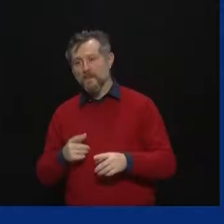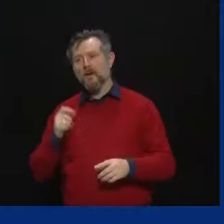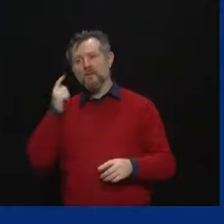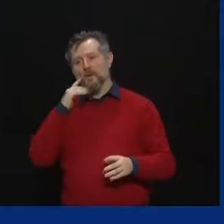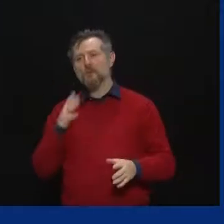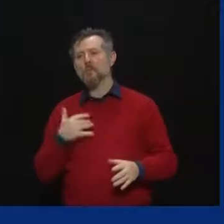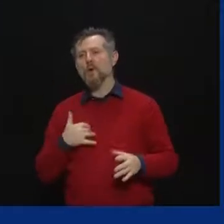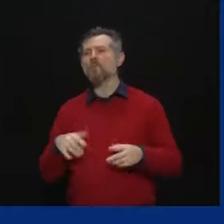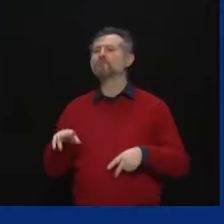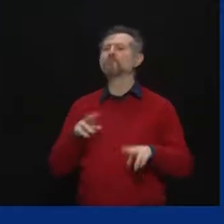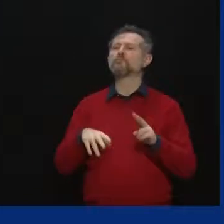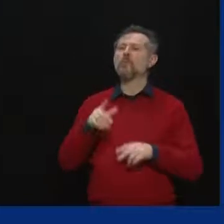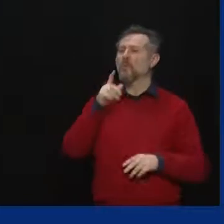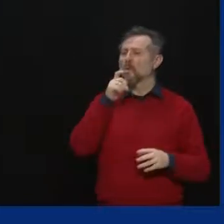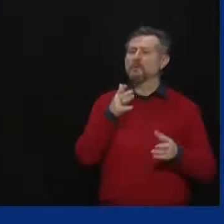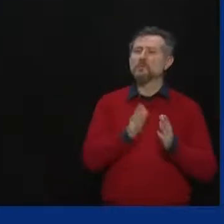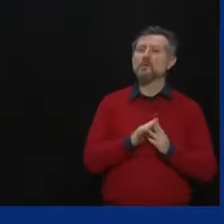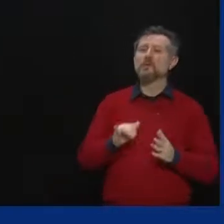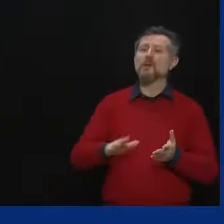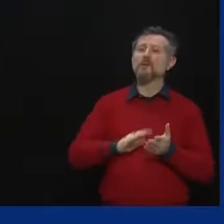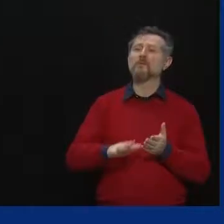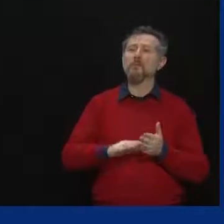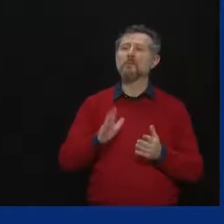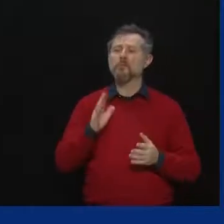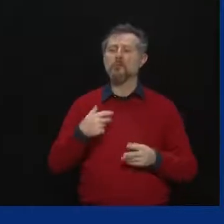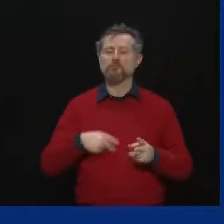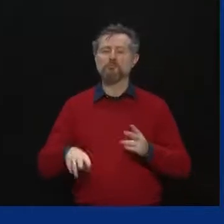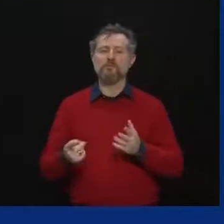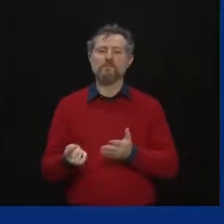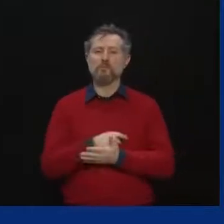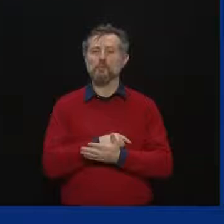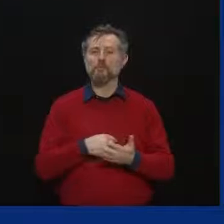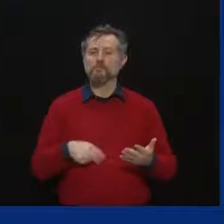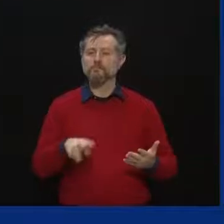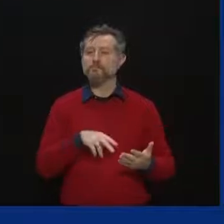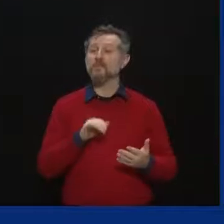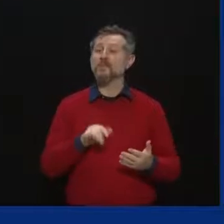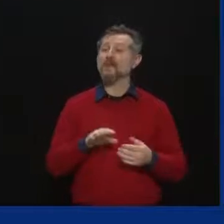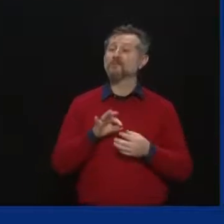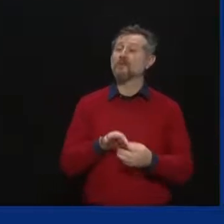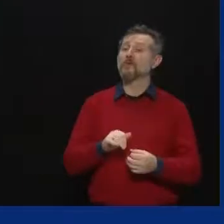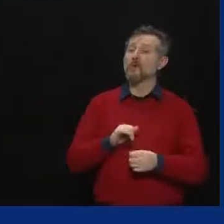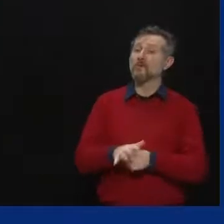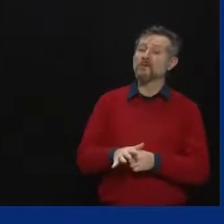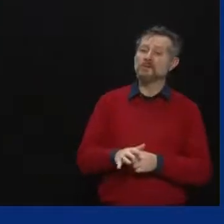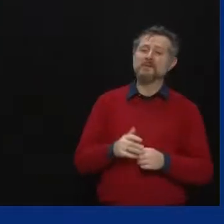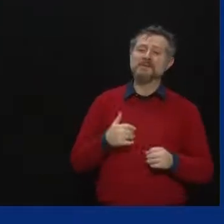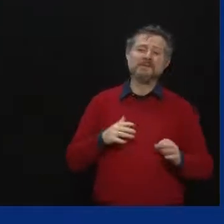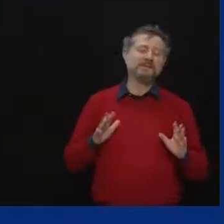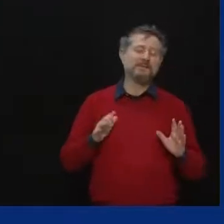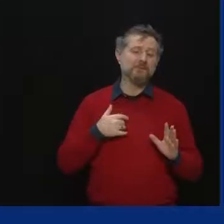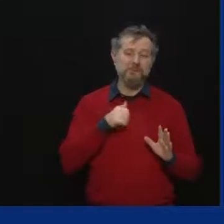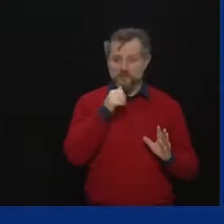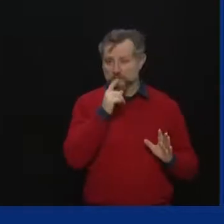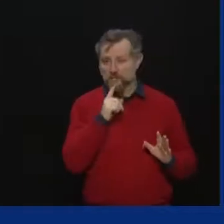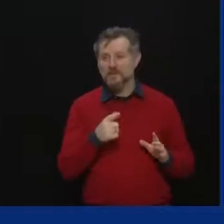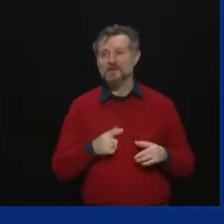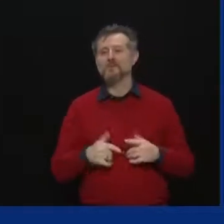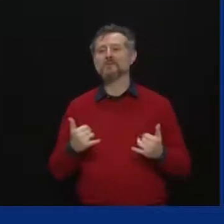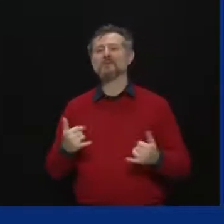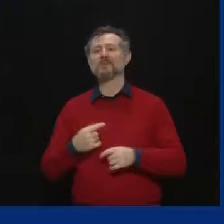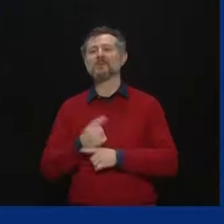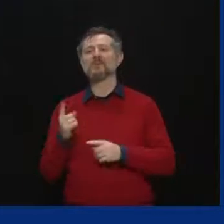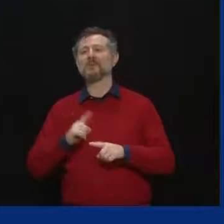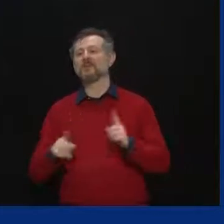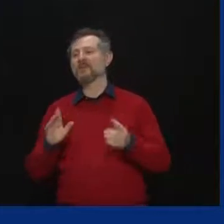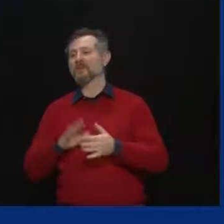clemency requests. I don't know that they would necessarily be related to COVID right now because, as I said, the conditions are different than they were at the outset when